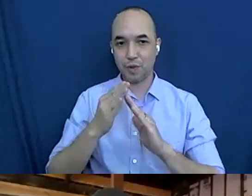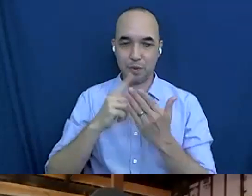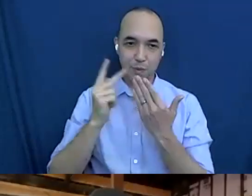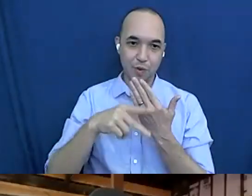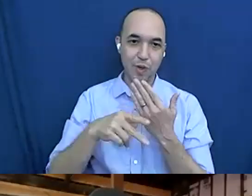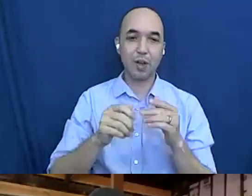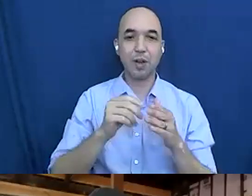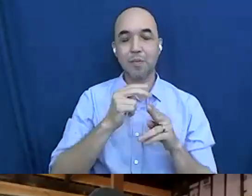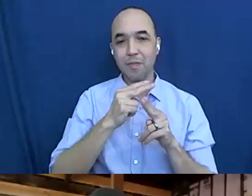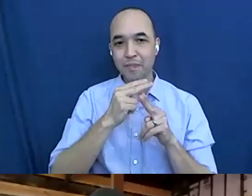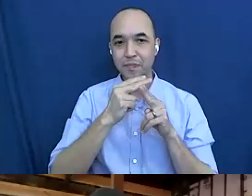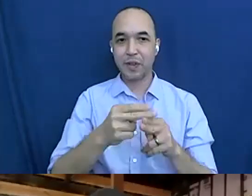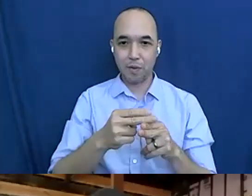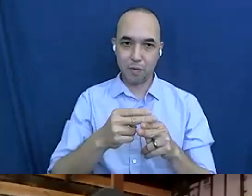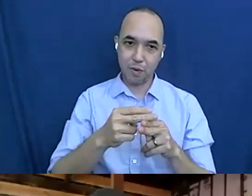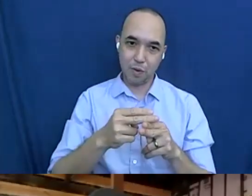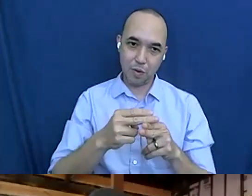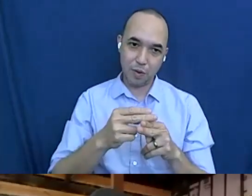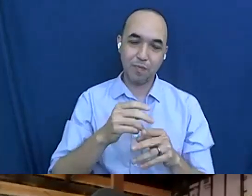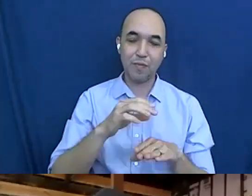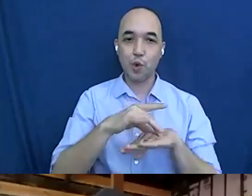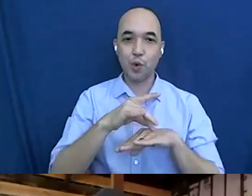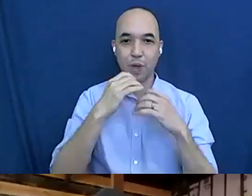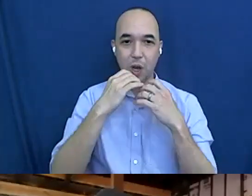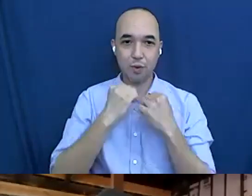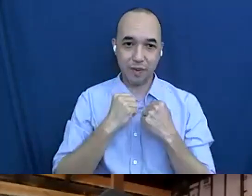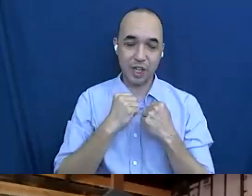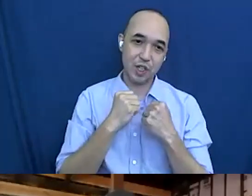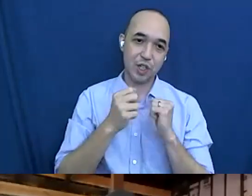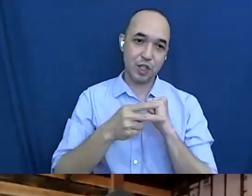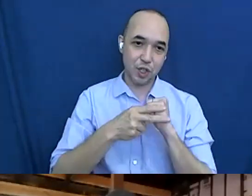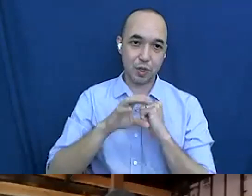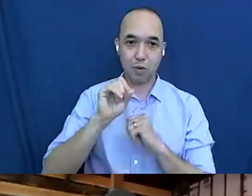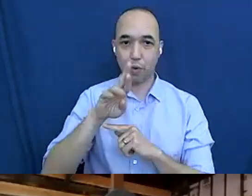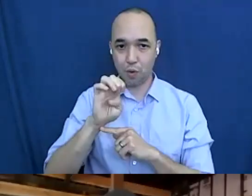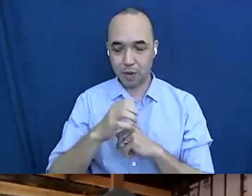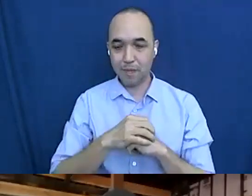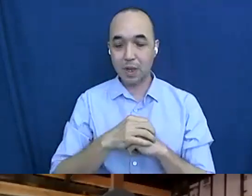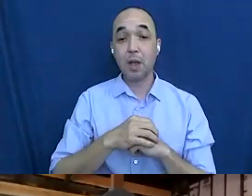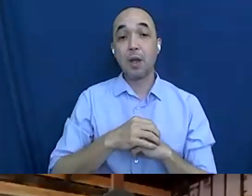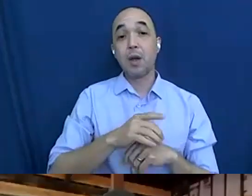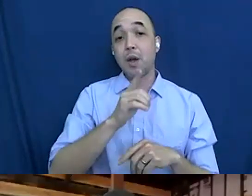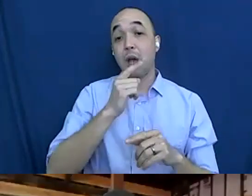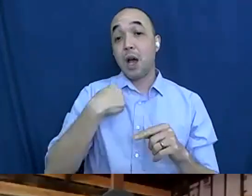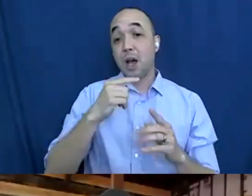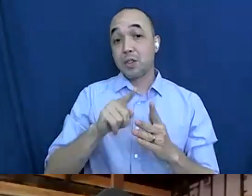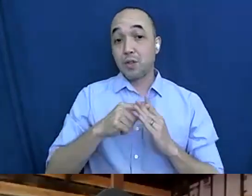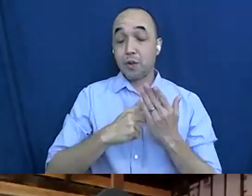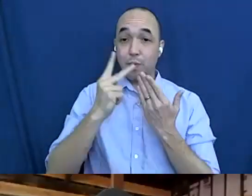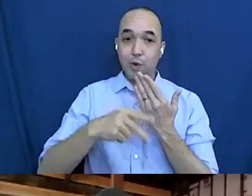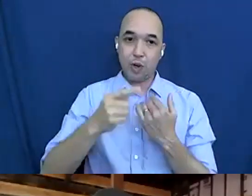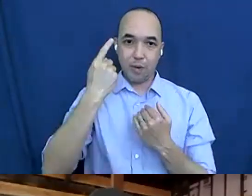it called Wings Over America. The programs that were for adjudicated youth. So I started a program called Rodney's Raptors because when I